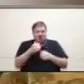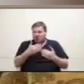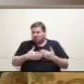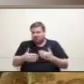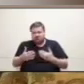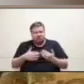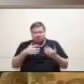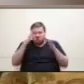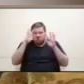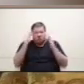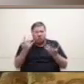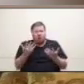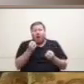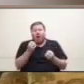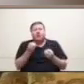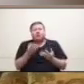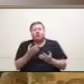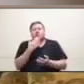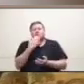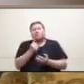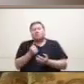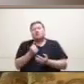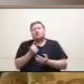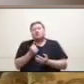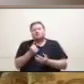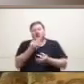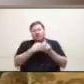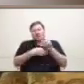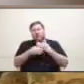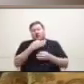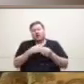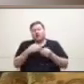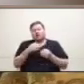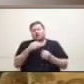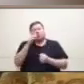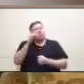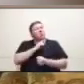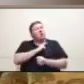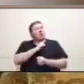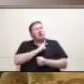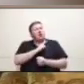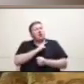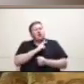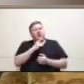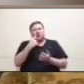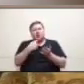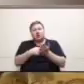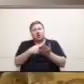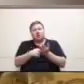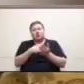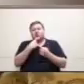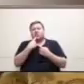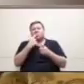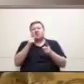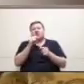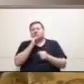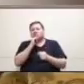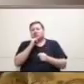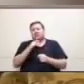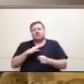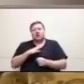been revealed to anybody. So can you please tell us what is the reason that the cost cannot be revealed to the